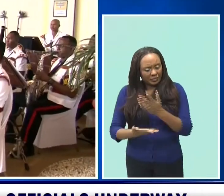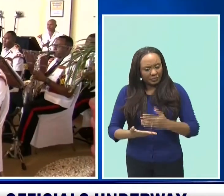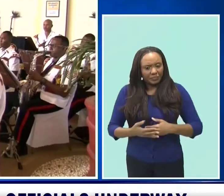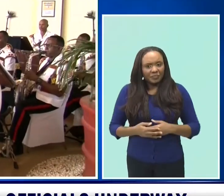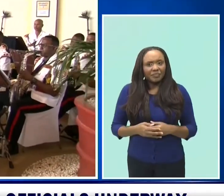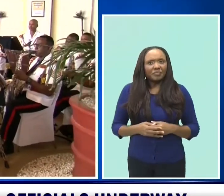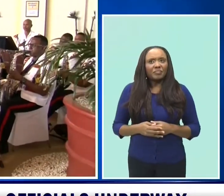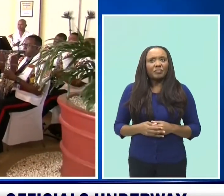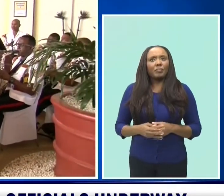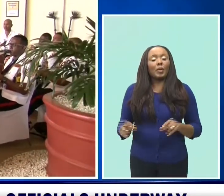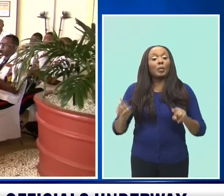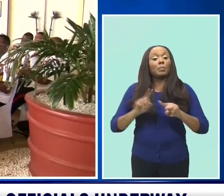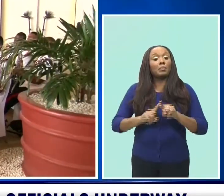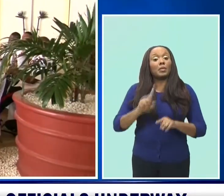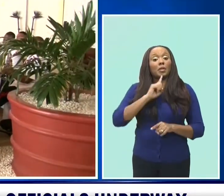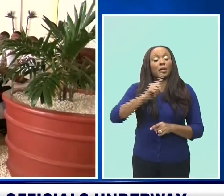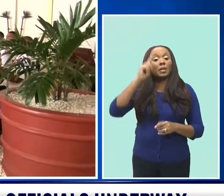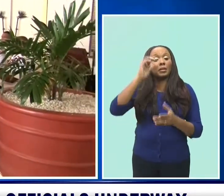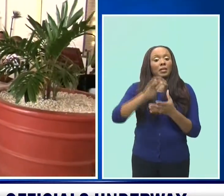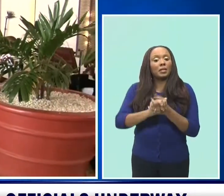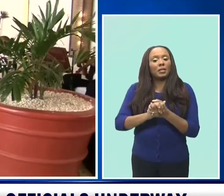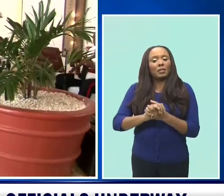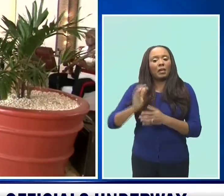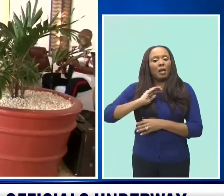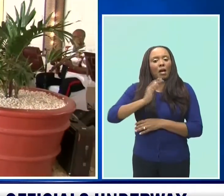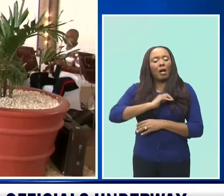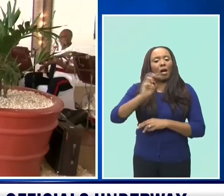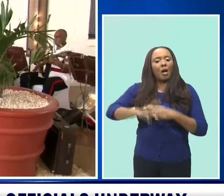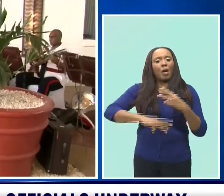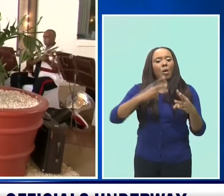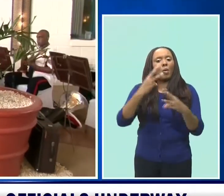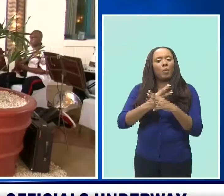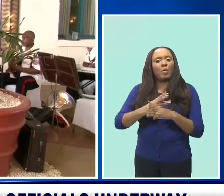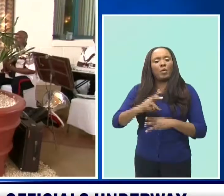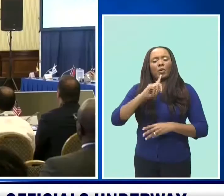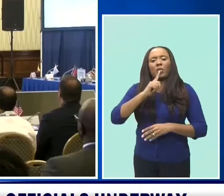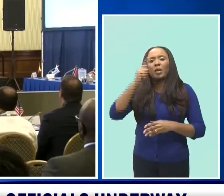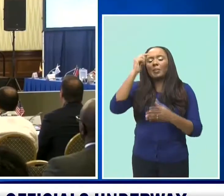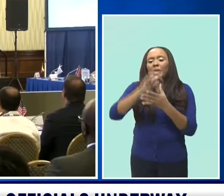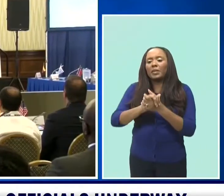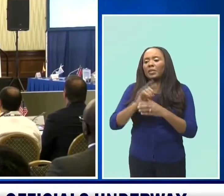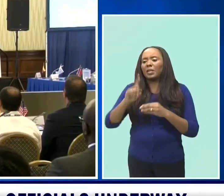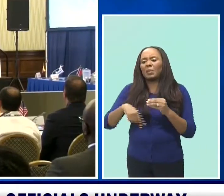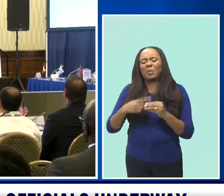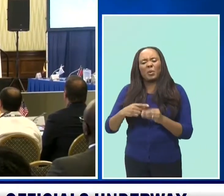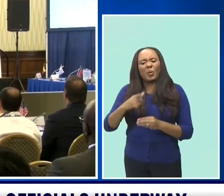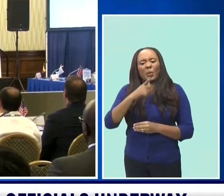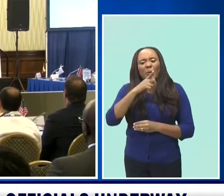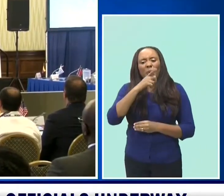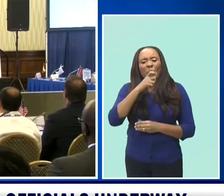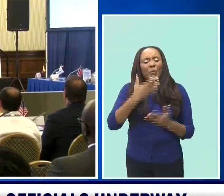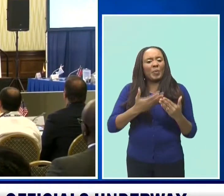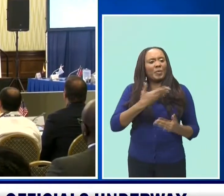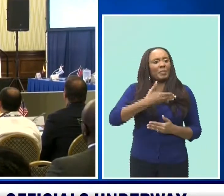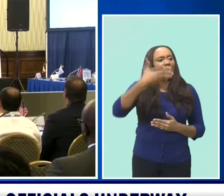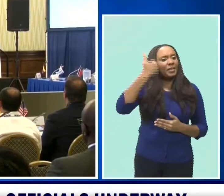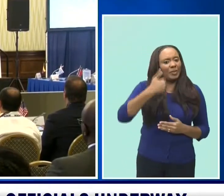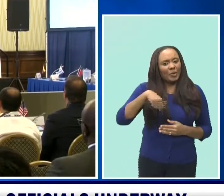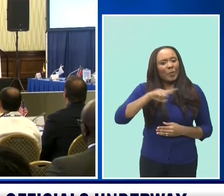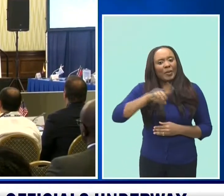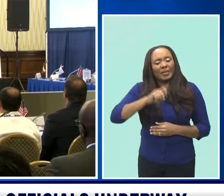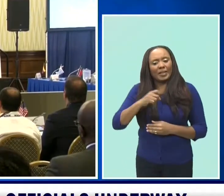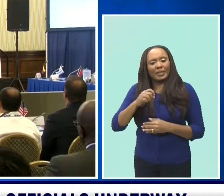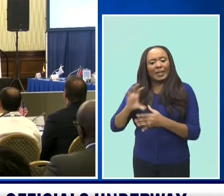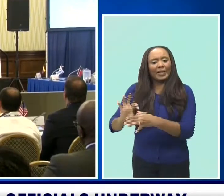Hemisphere. But he believes in a world that has been built on a philosophy of the fittest, countries in this region must unite if we are